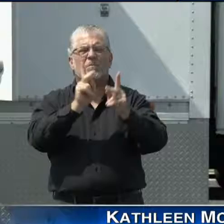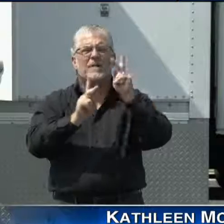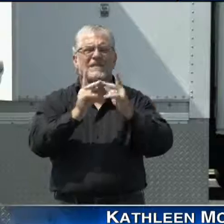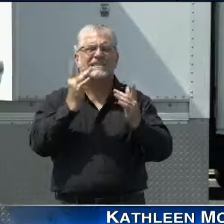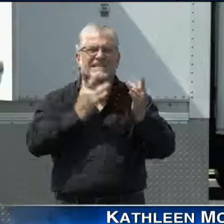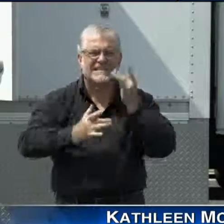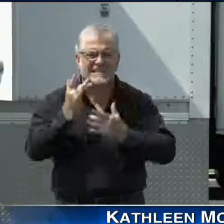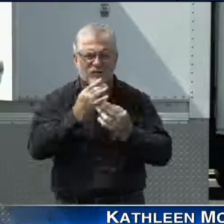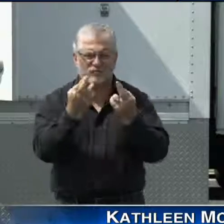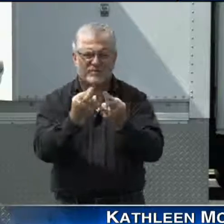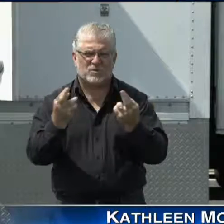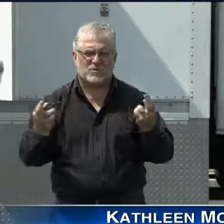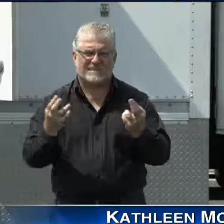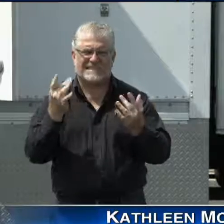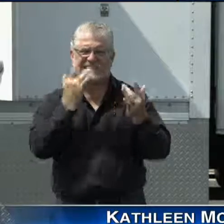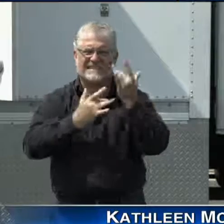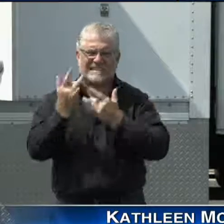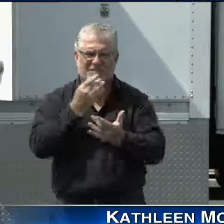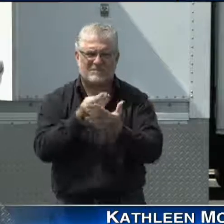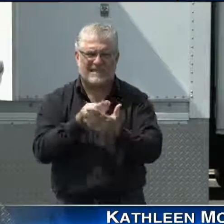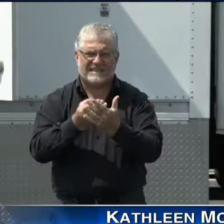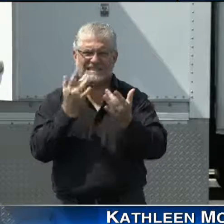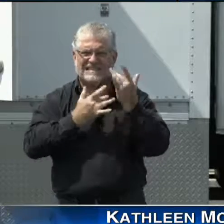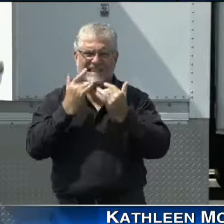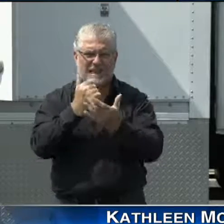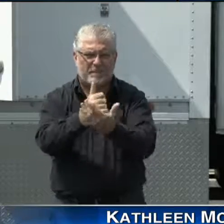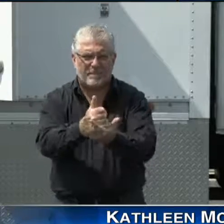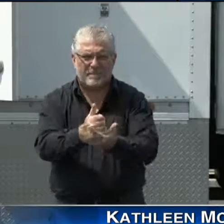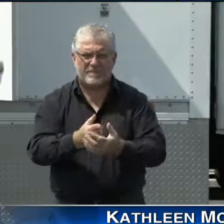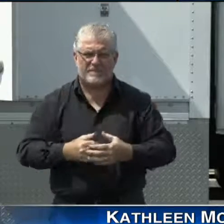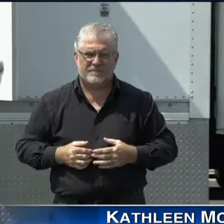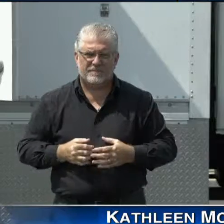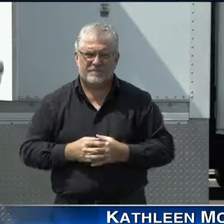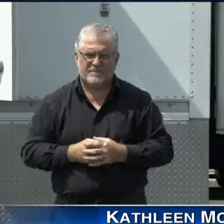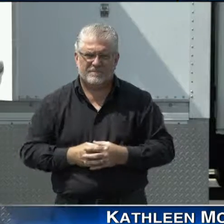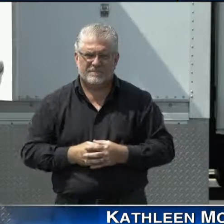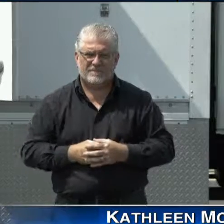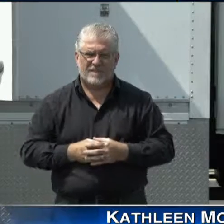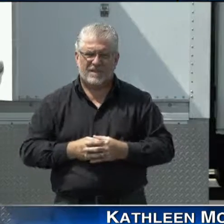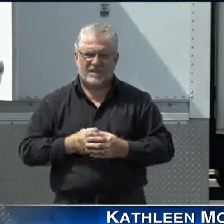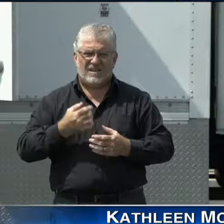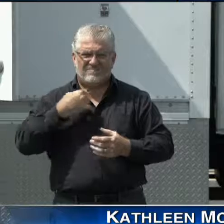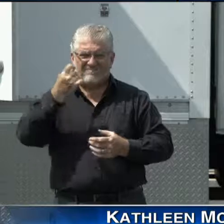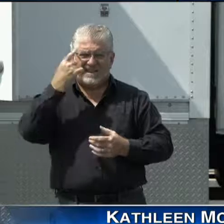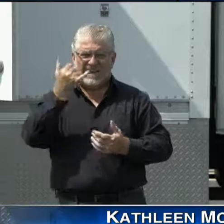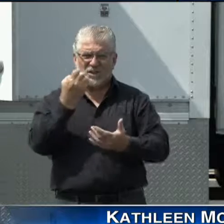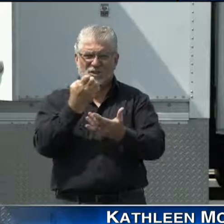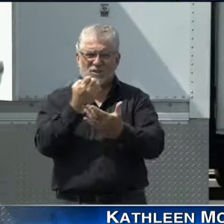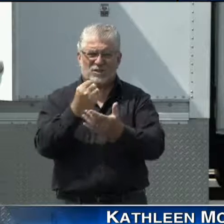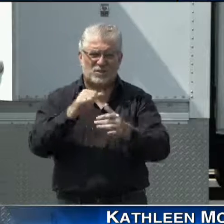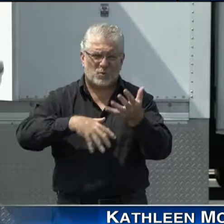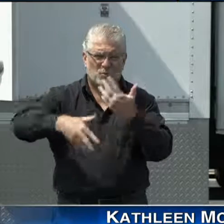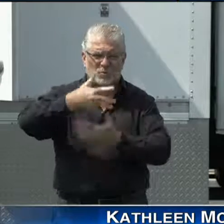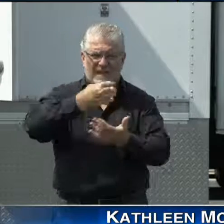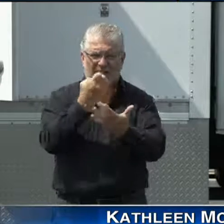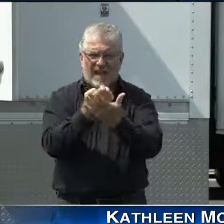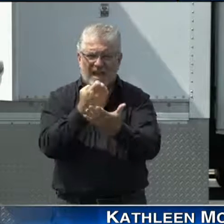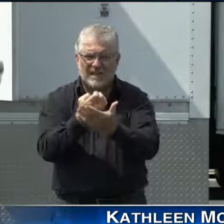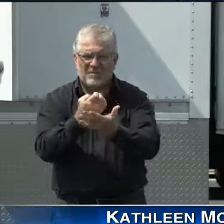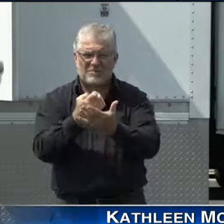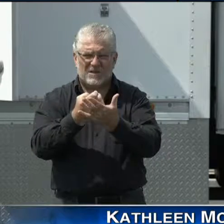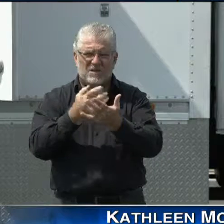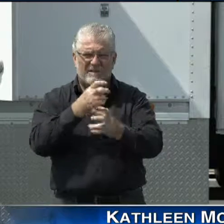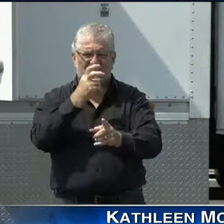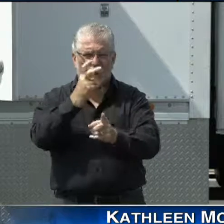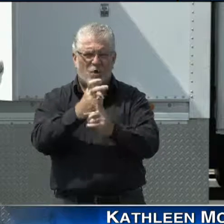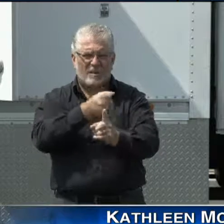We know that socioeconomic factors like lack of ability to providers and access to